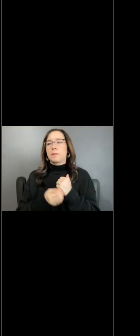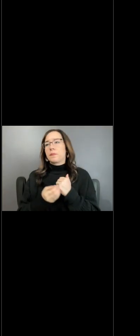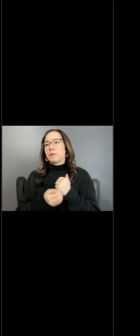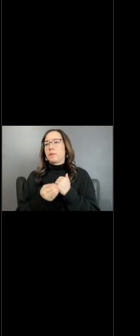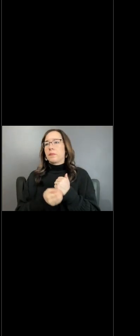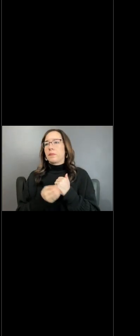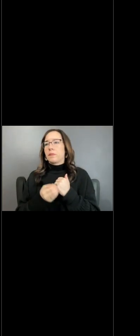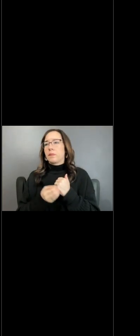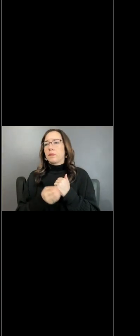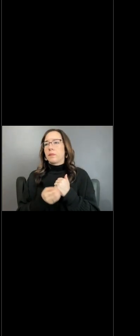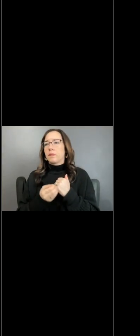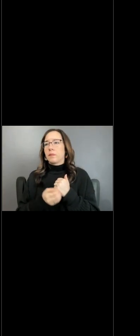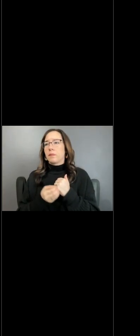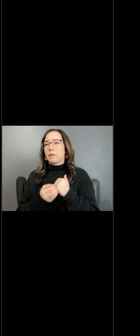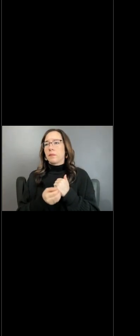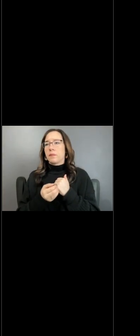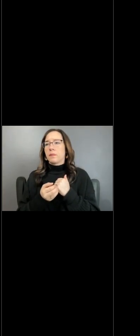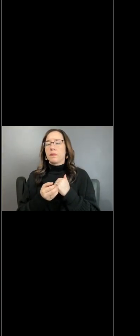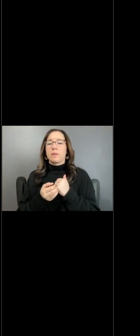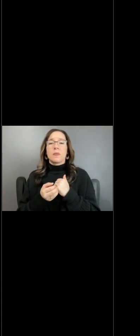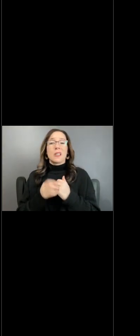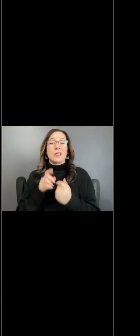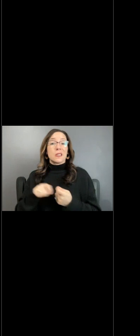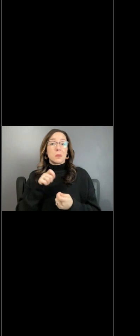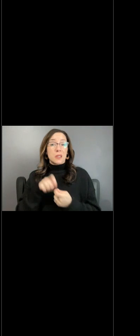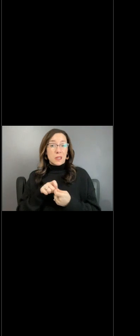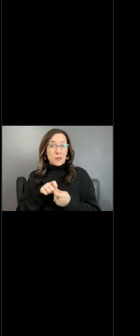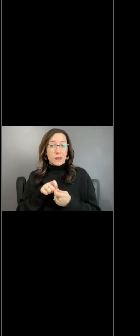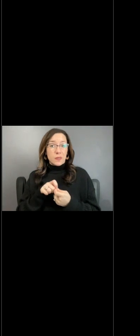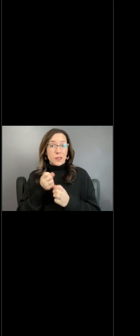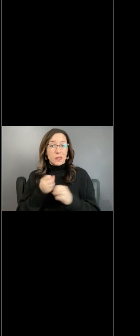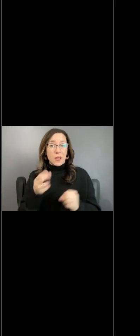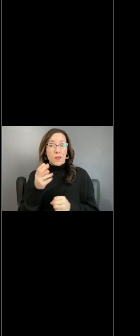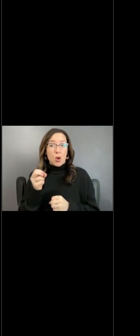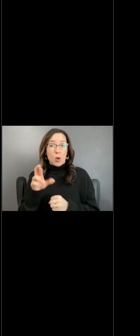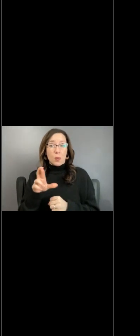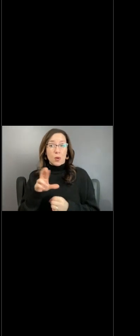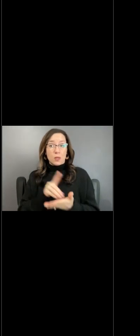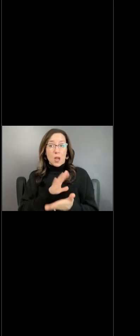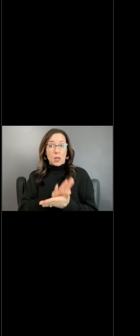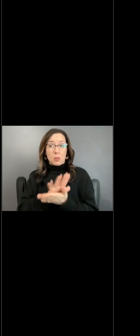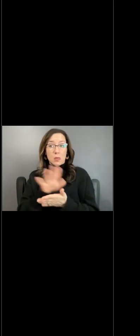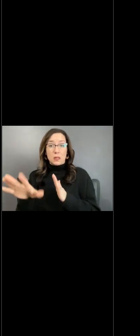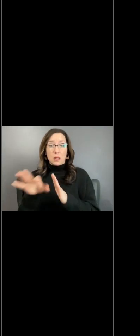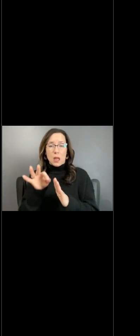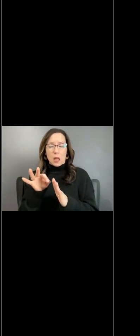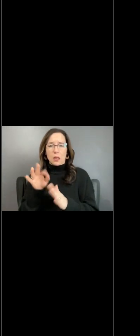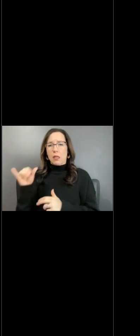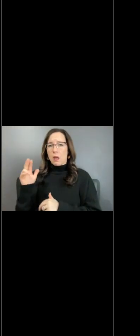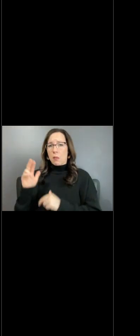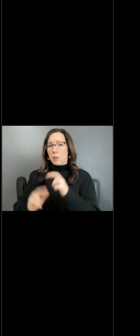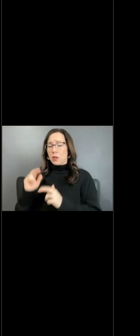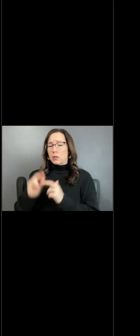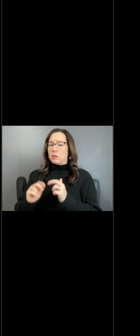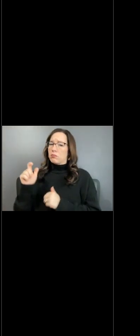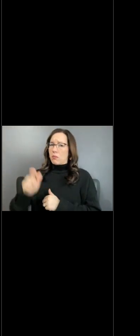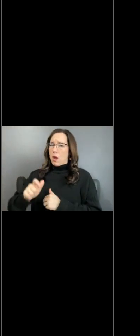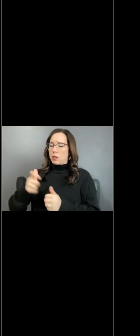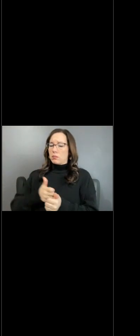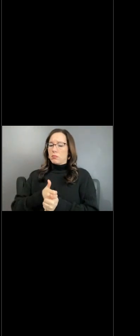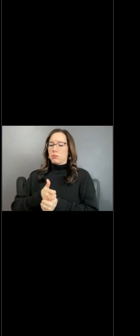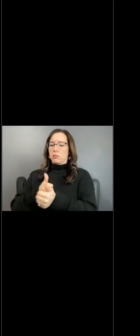Once a specific safe harbor document has been selected, the building in question must comply